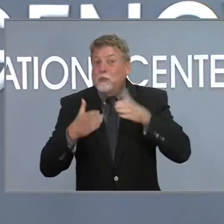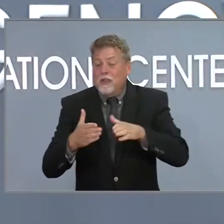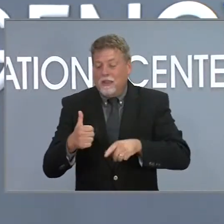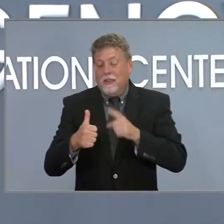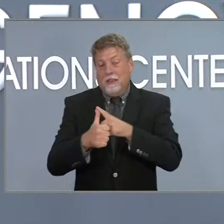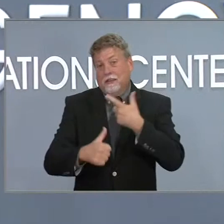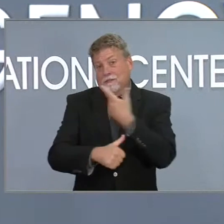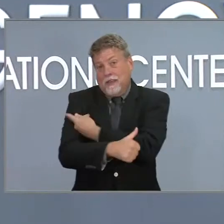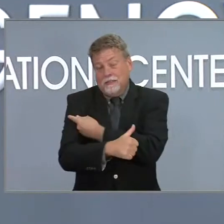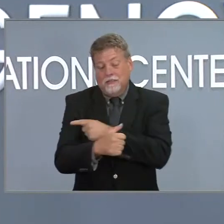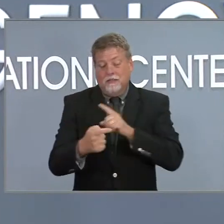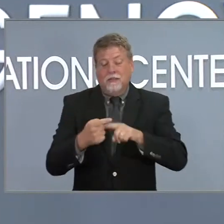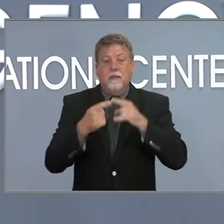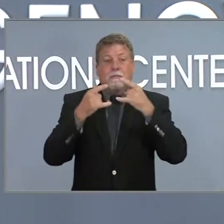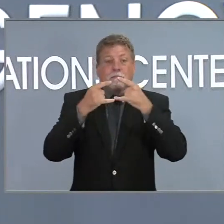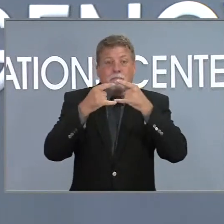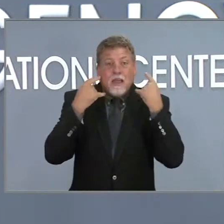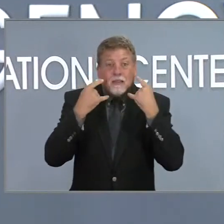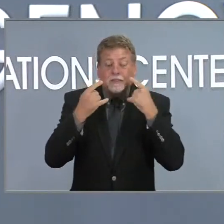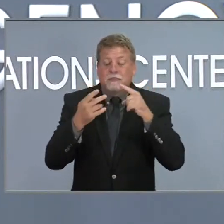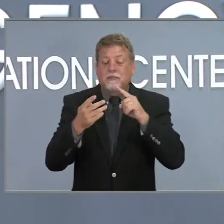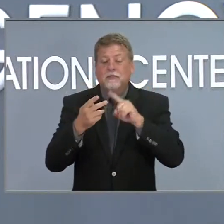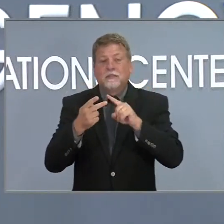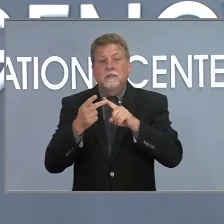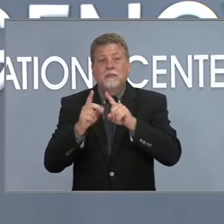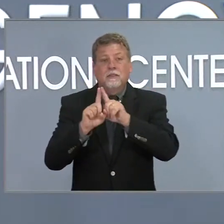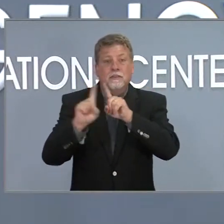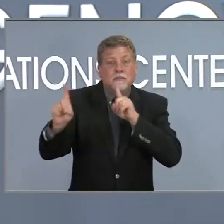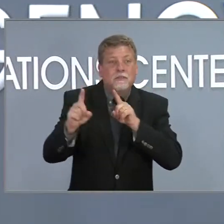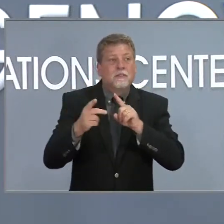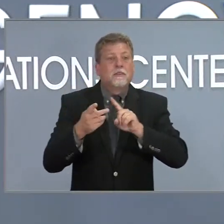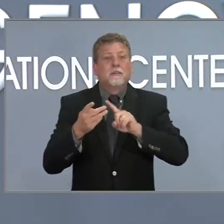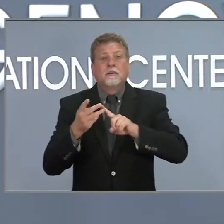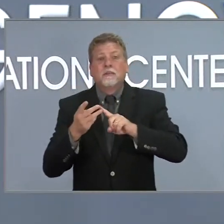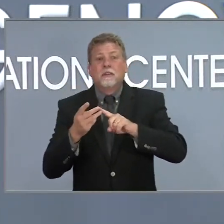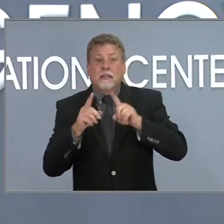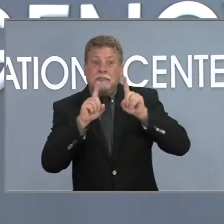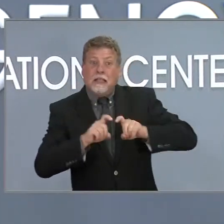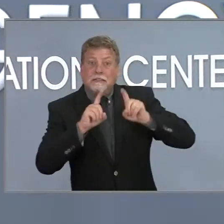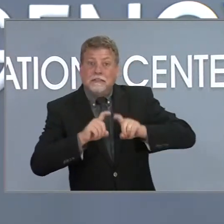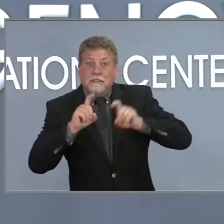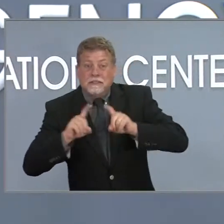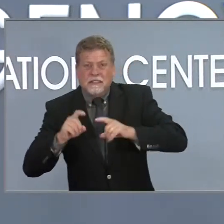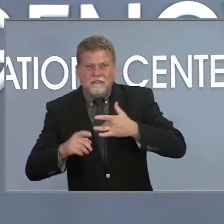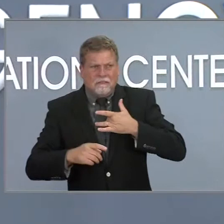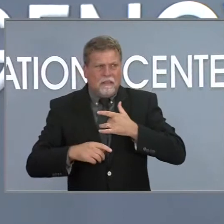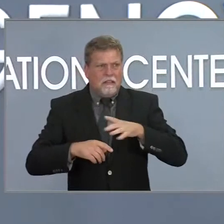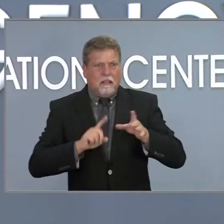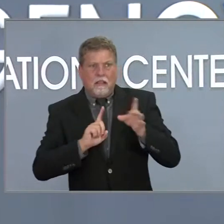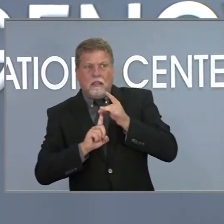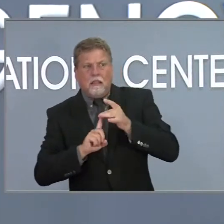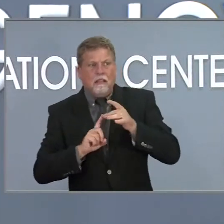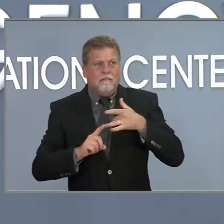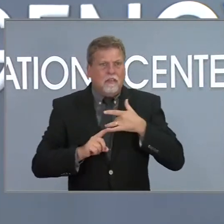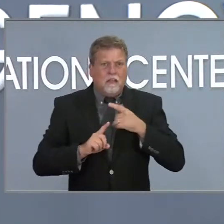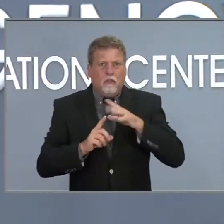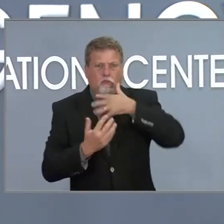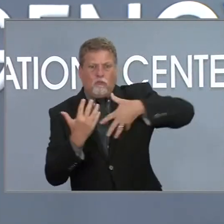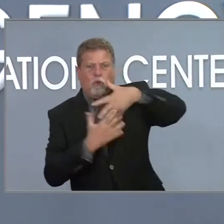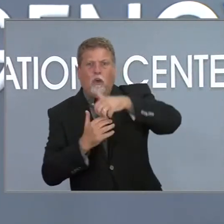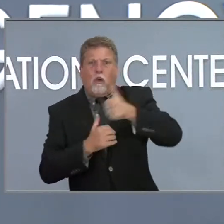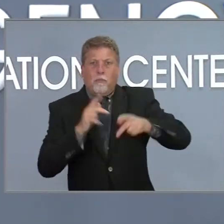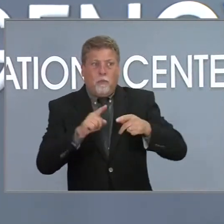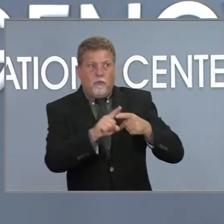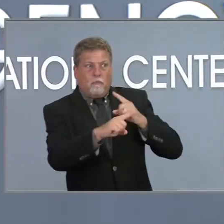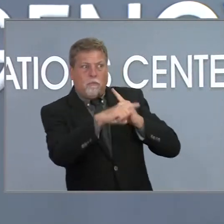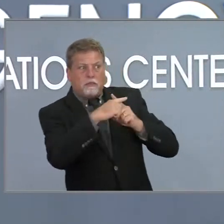tested if you have an exposure or you have symptoms of COVID. And then seek treatment early for COVID. And I want to thank